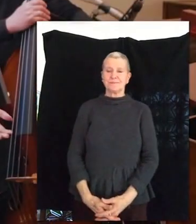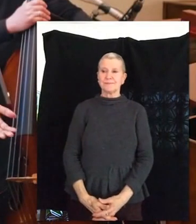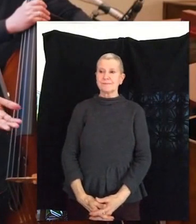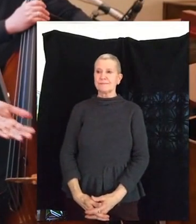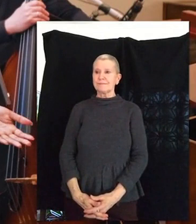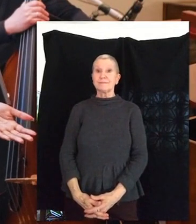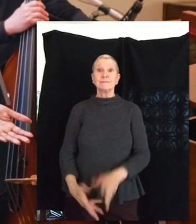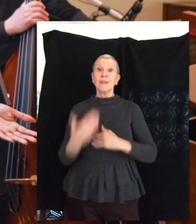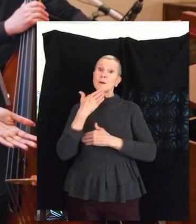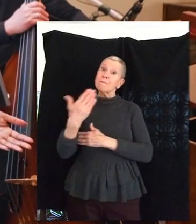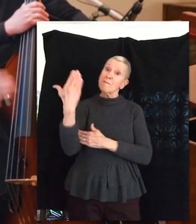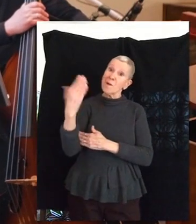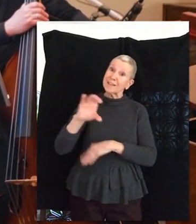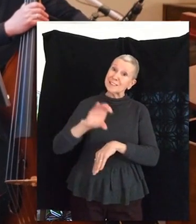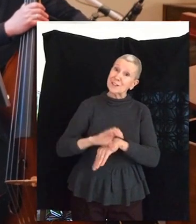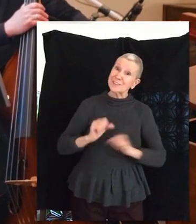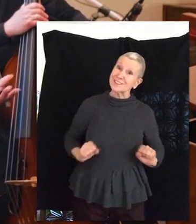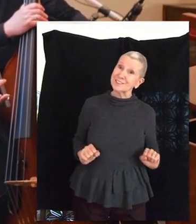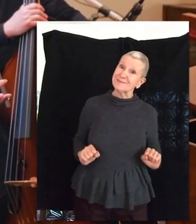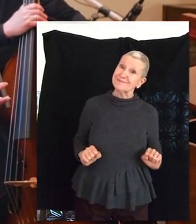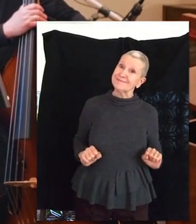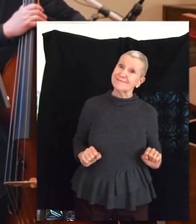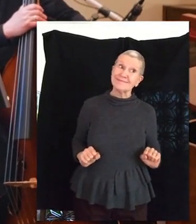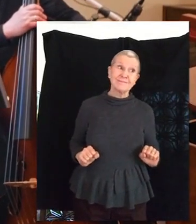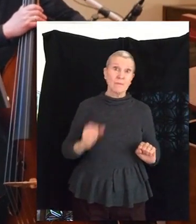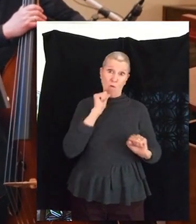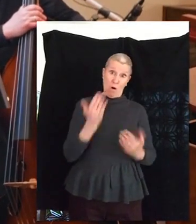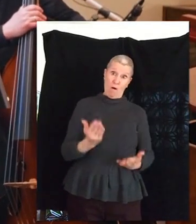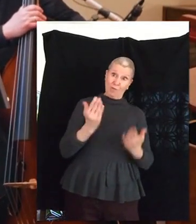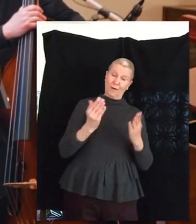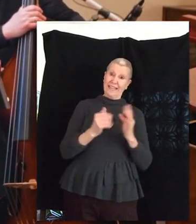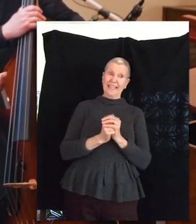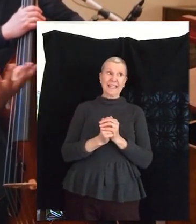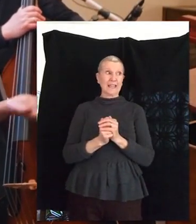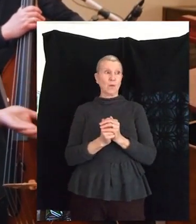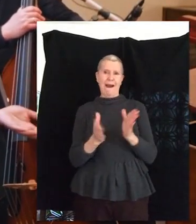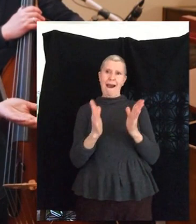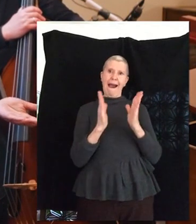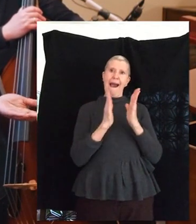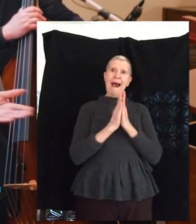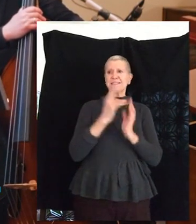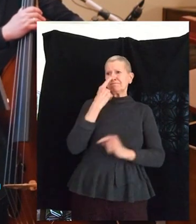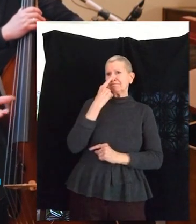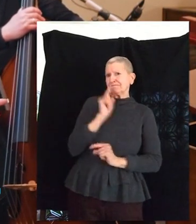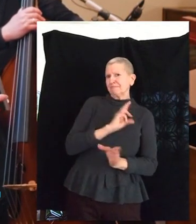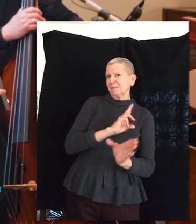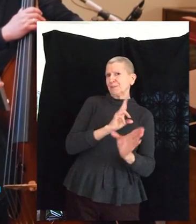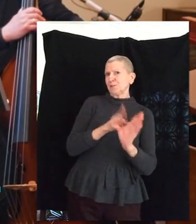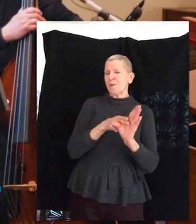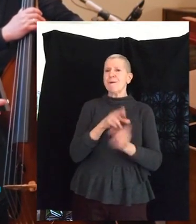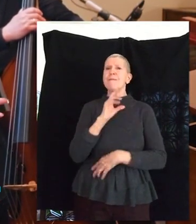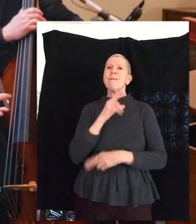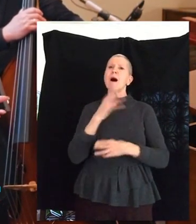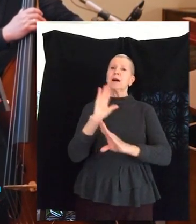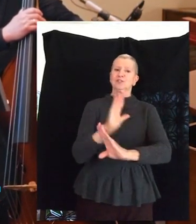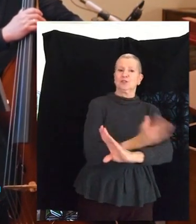Good morning, church. For offering, we will be asking you to join in with us on Salam Aleikum